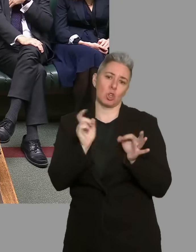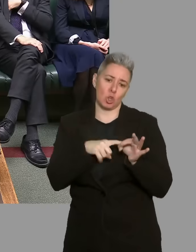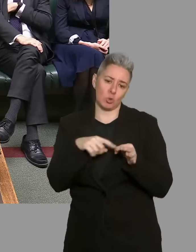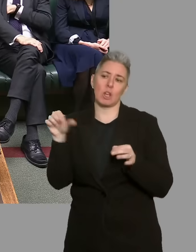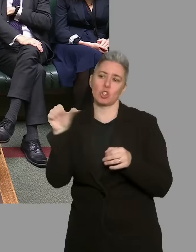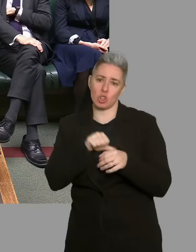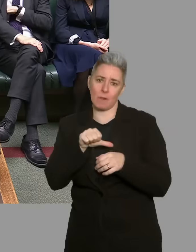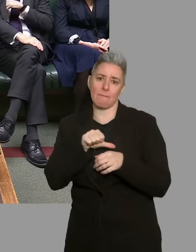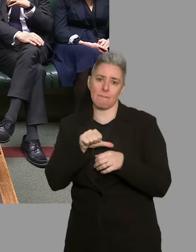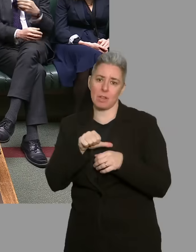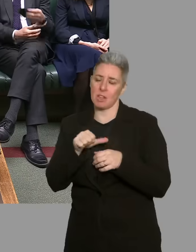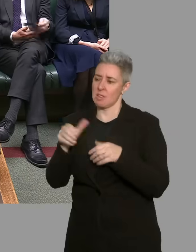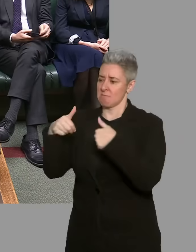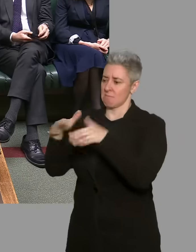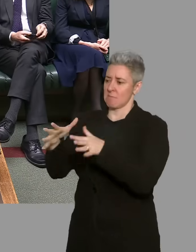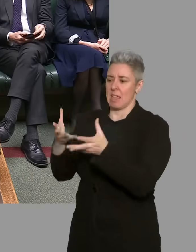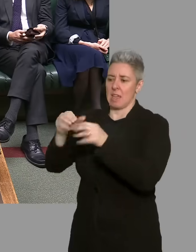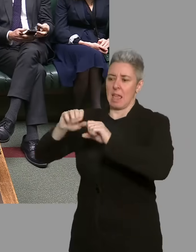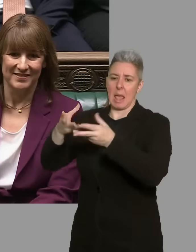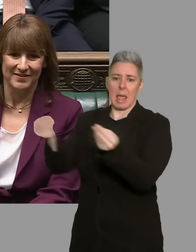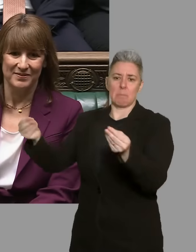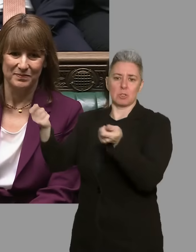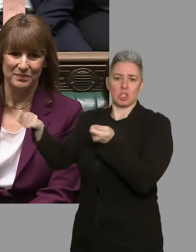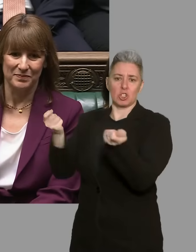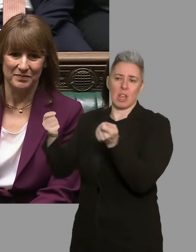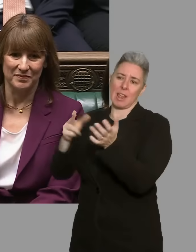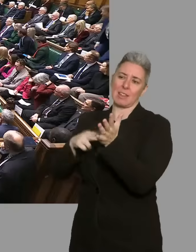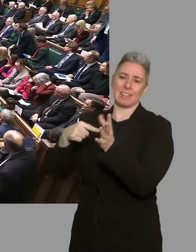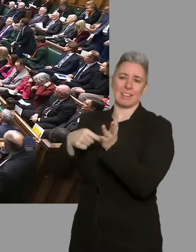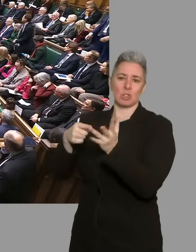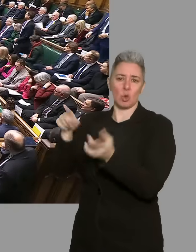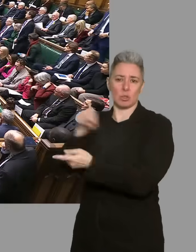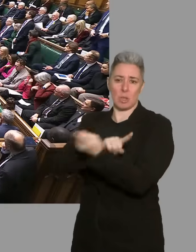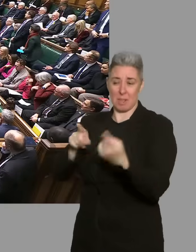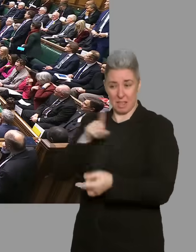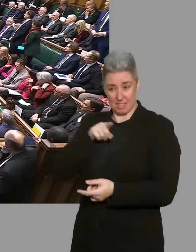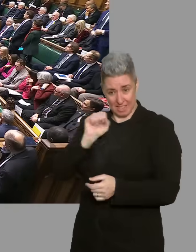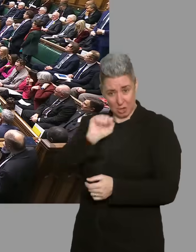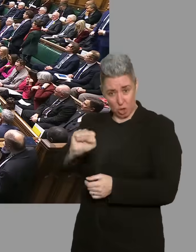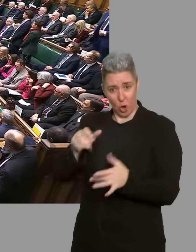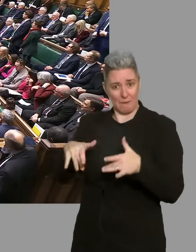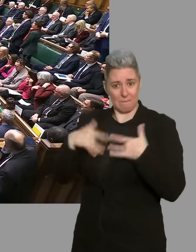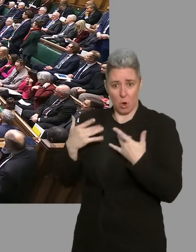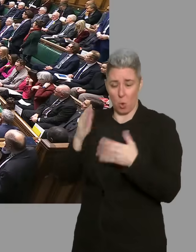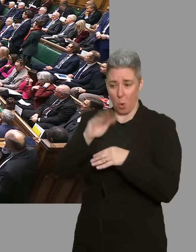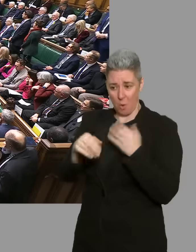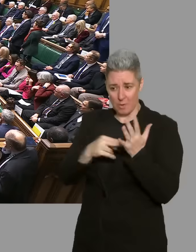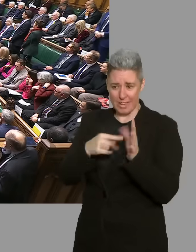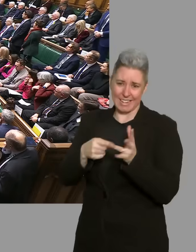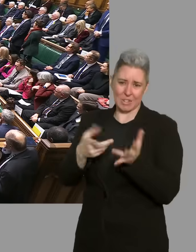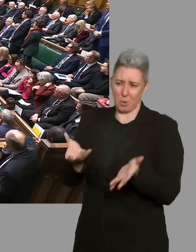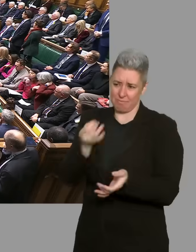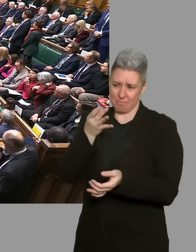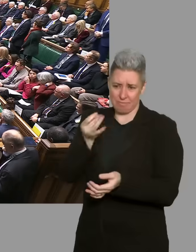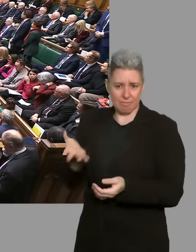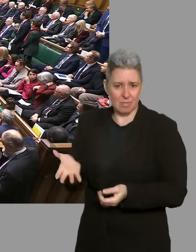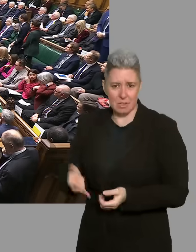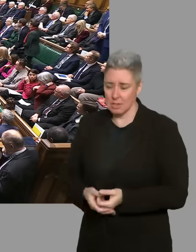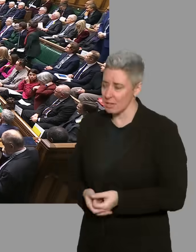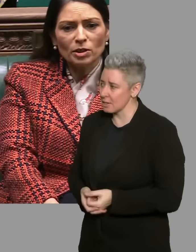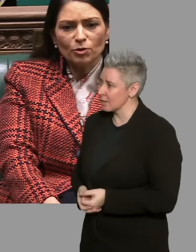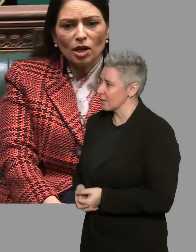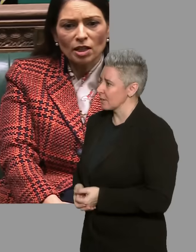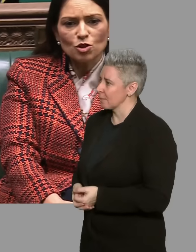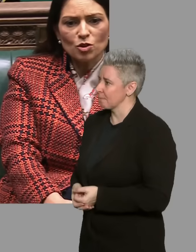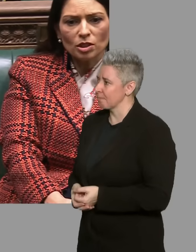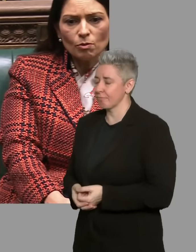serious she is about NATO, Mr. Speaker. Kemi Badenoch. You didn't answer the question, Mr. Speaker. I asked